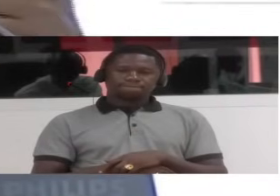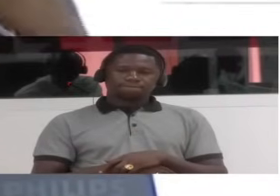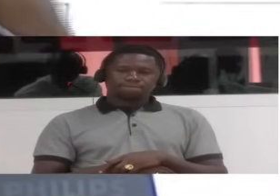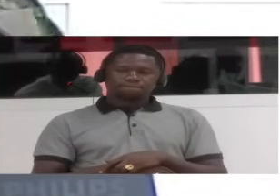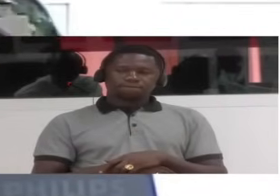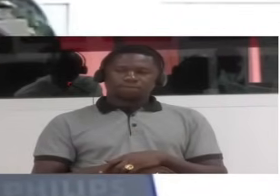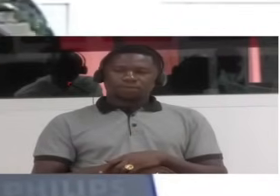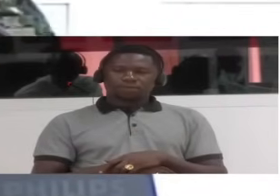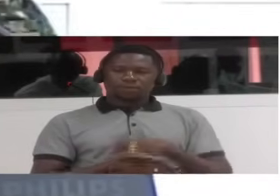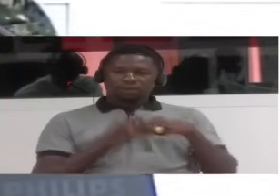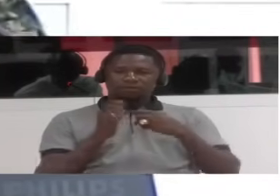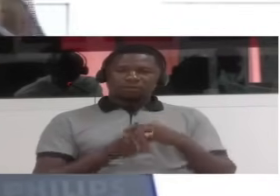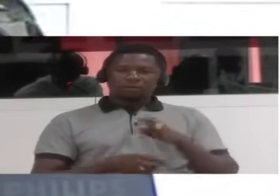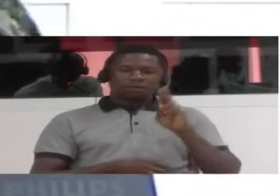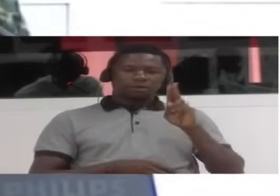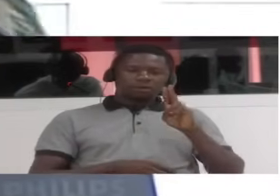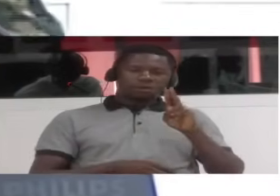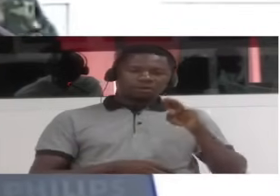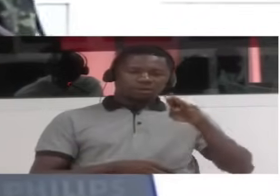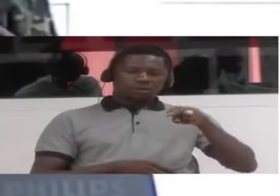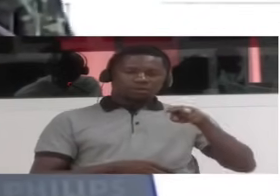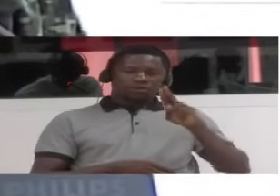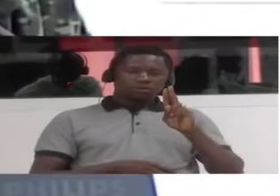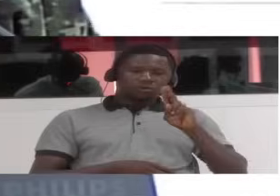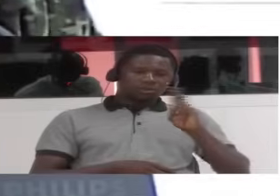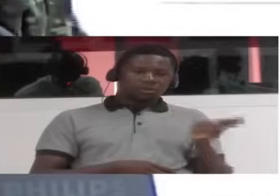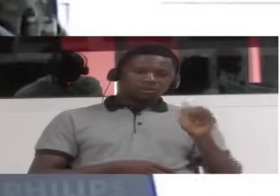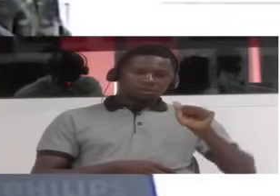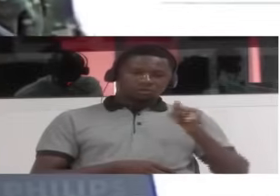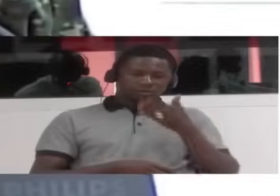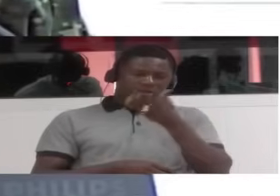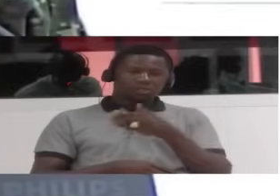Then Noah was also there, and Noah ordered us to torture him.